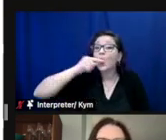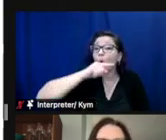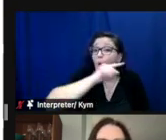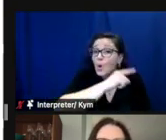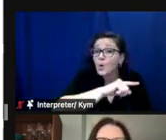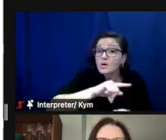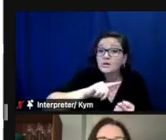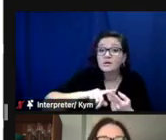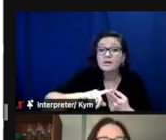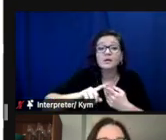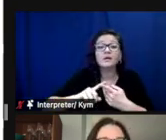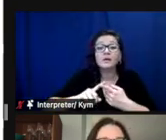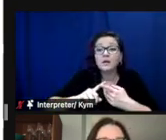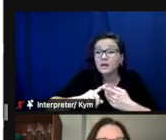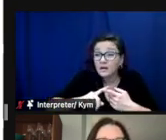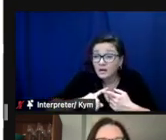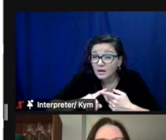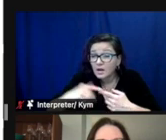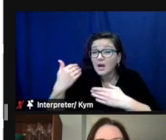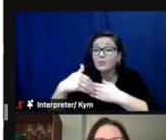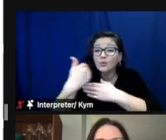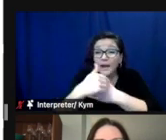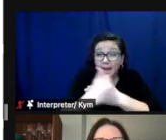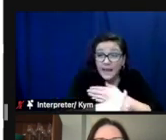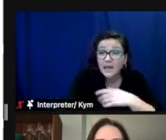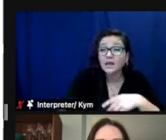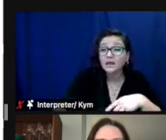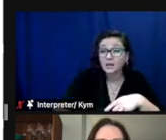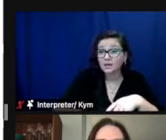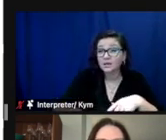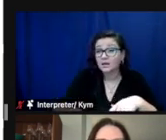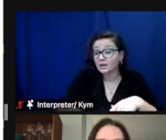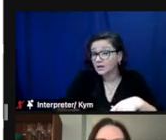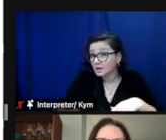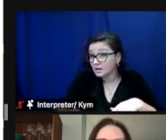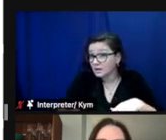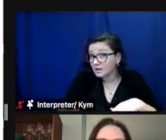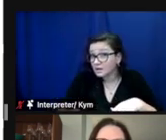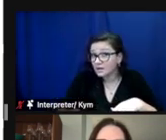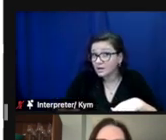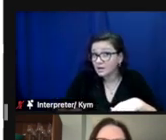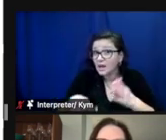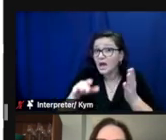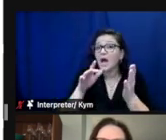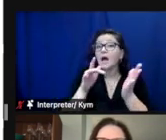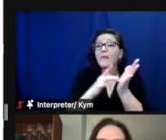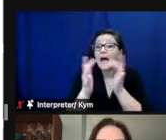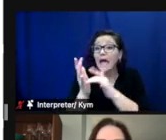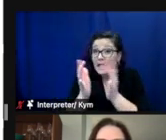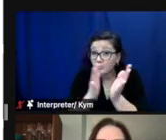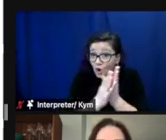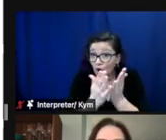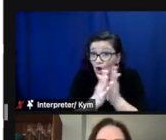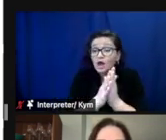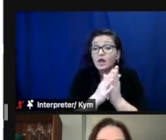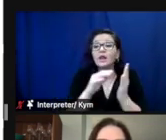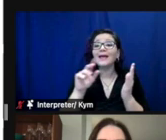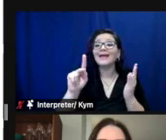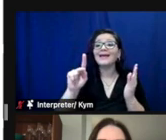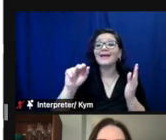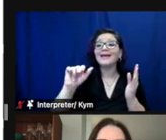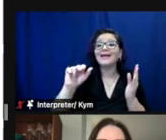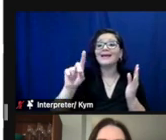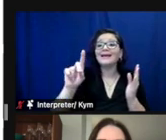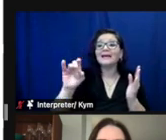you take some corn, take some food with you, right? Candle, Bible. Yep. Right.